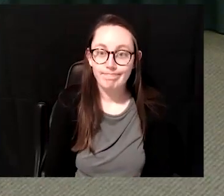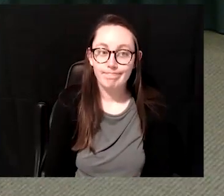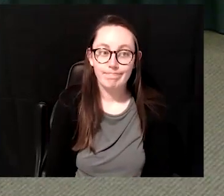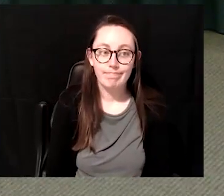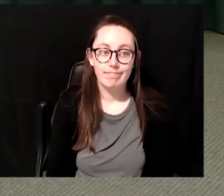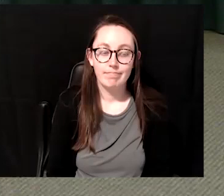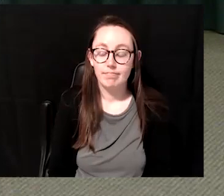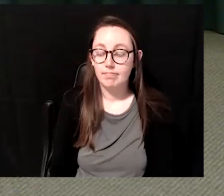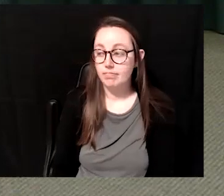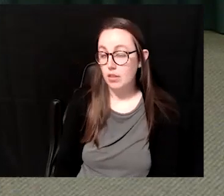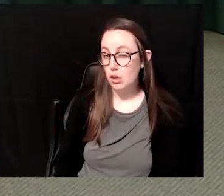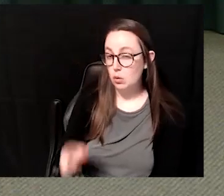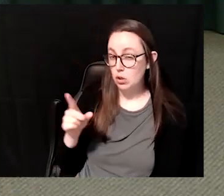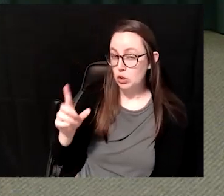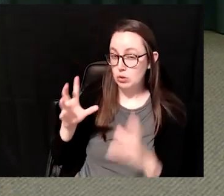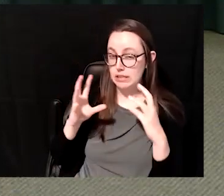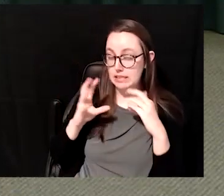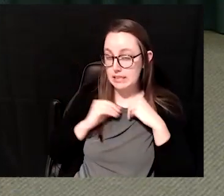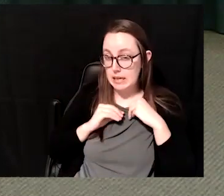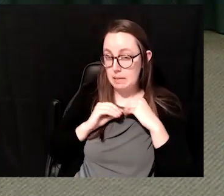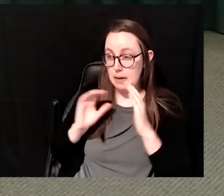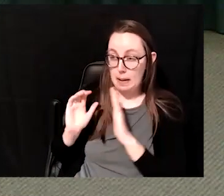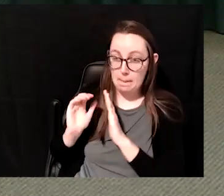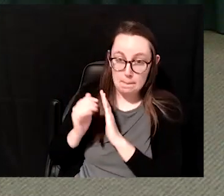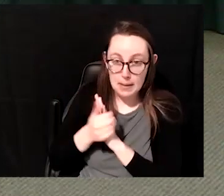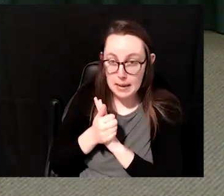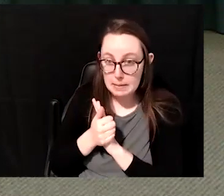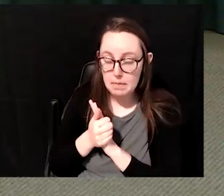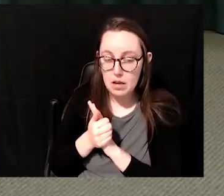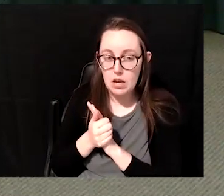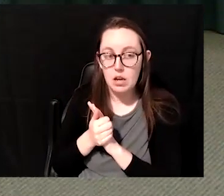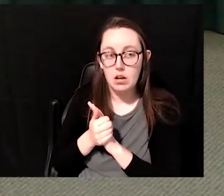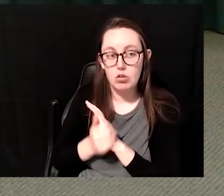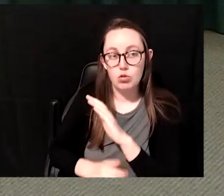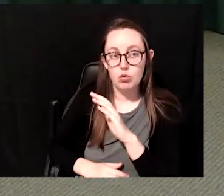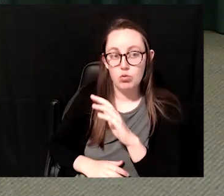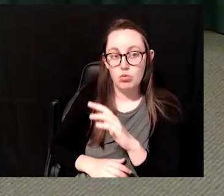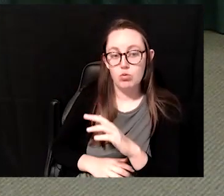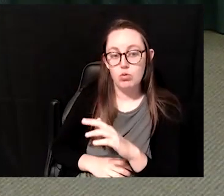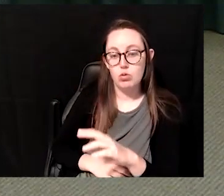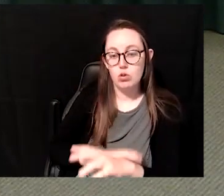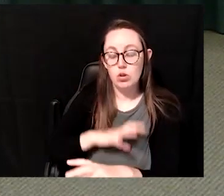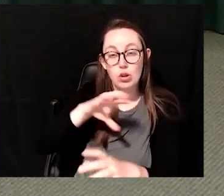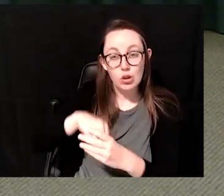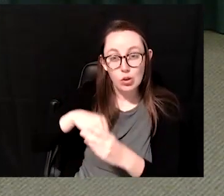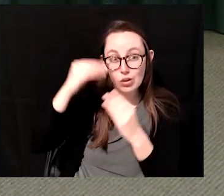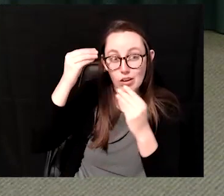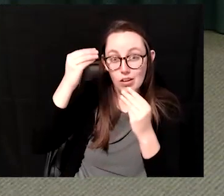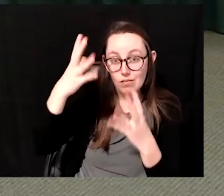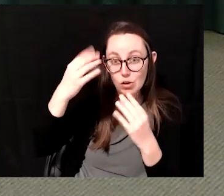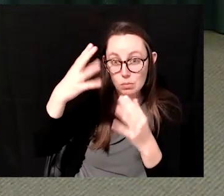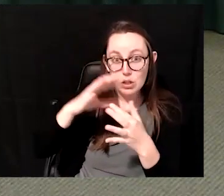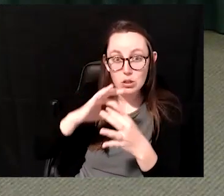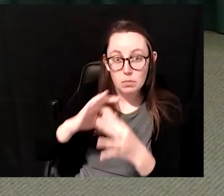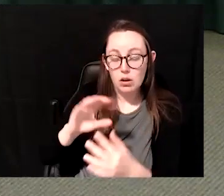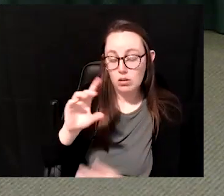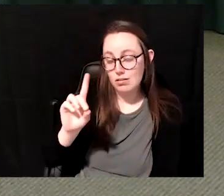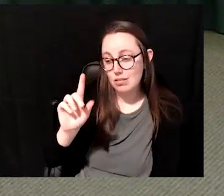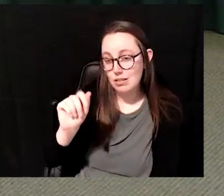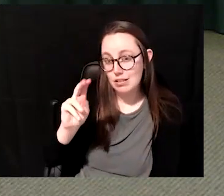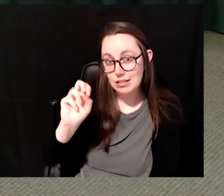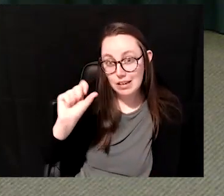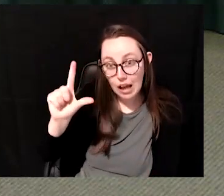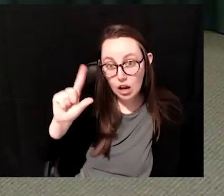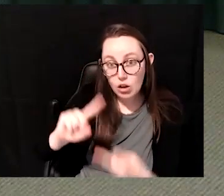entertain amending it to include uh uh information about Daniel and Jess's suggestion as to